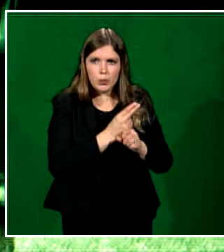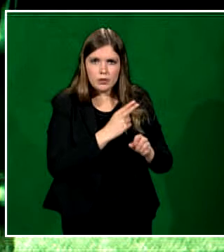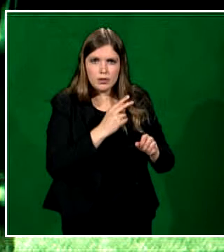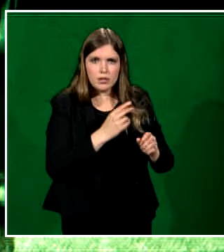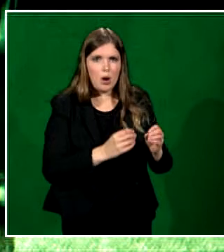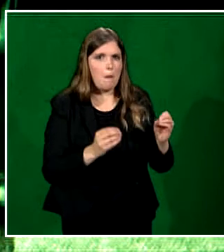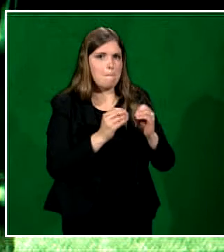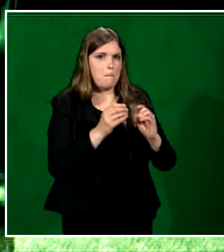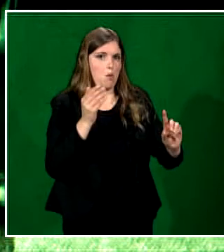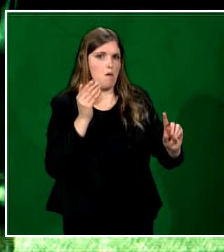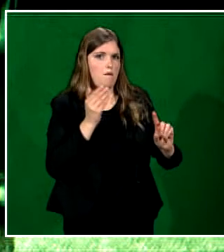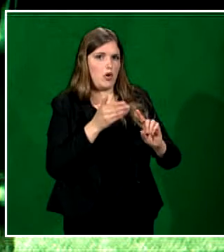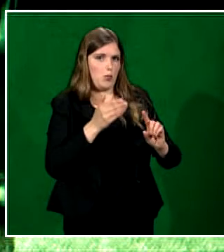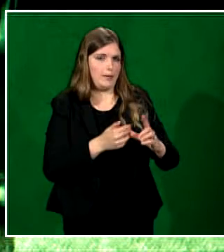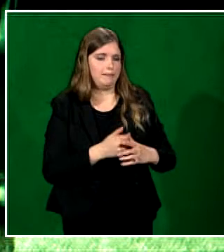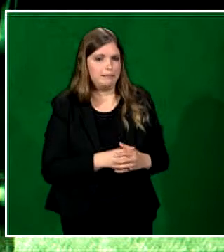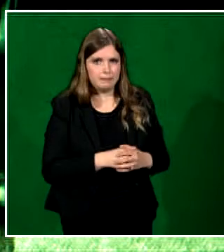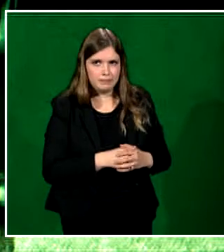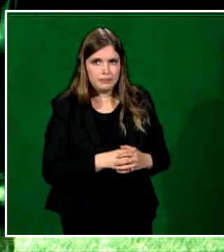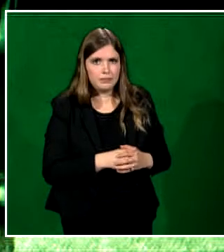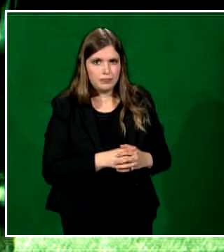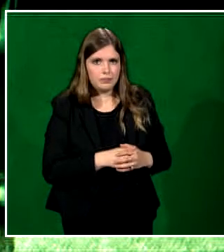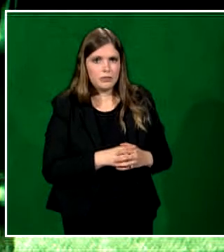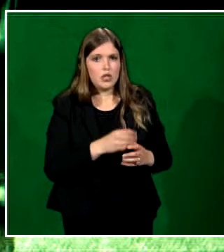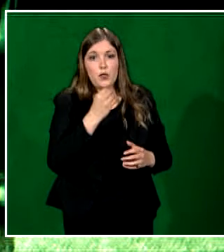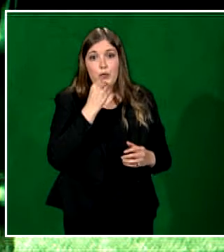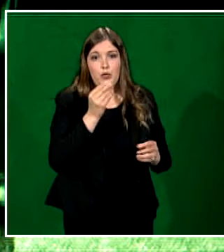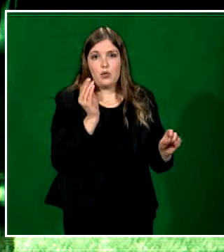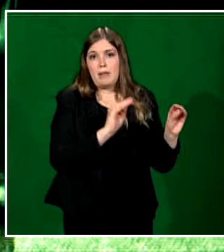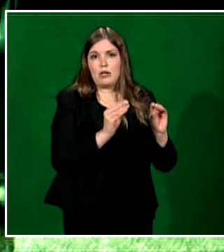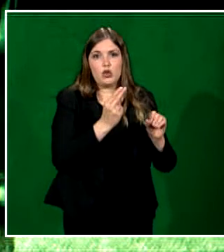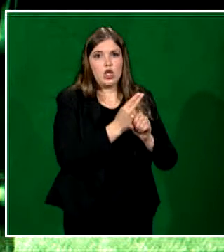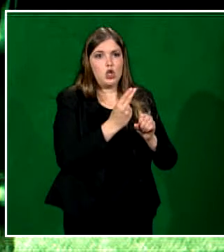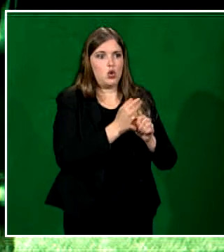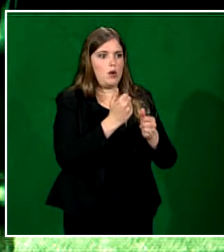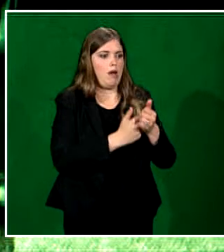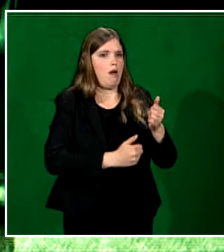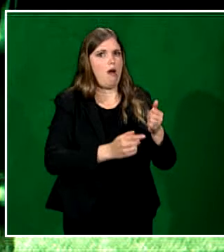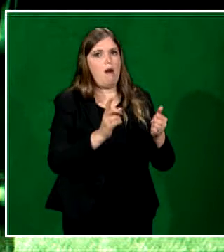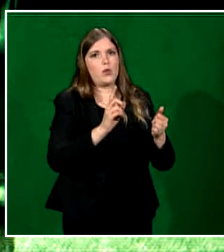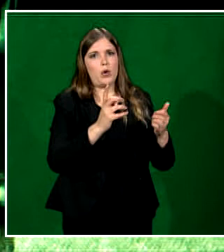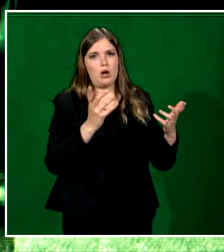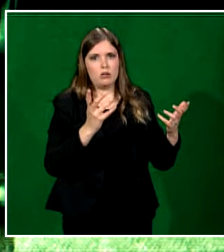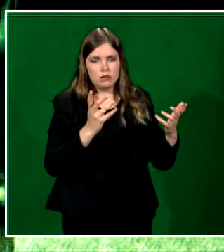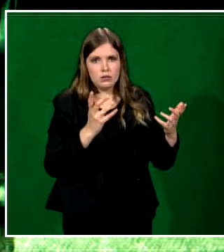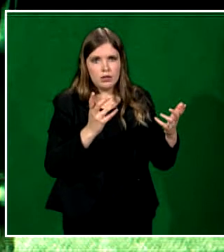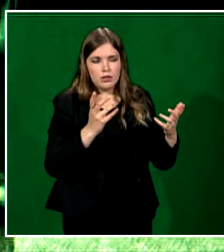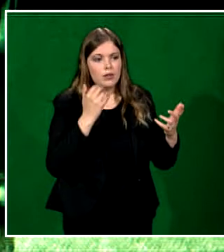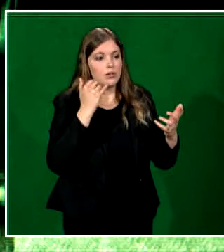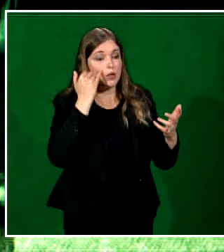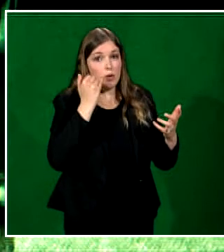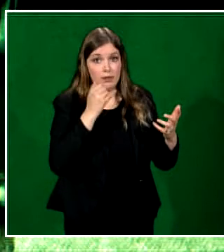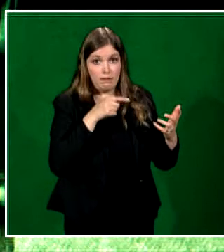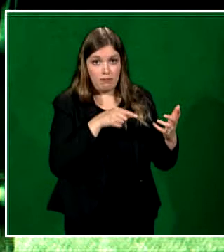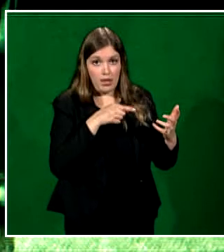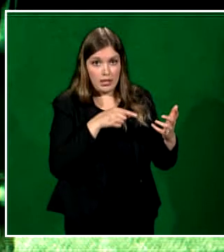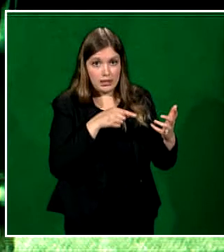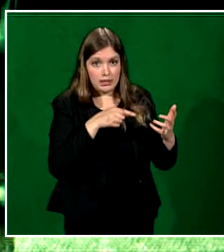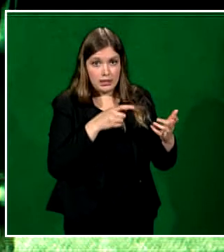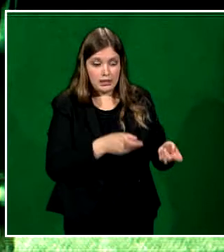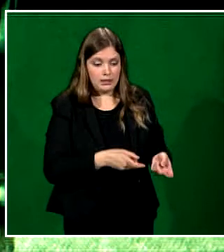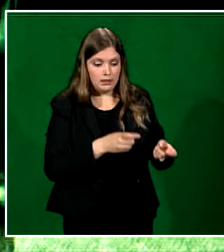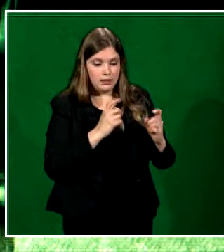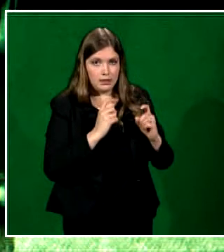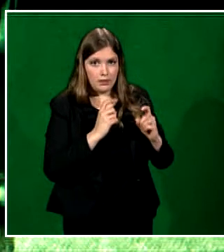much more often by everyone actually. Just food packaging is literally used by many people. So this gives a sense